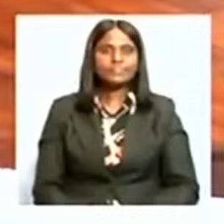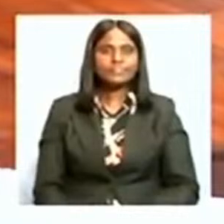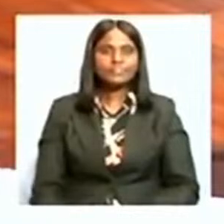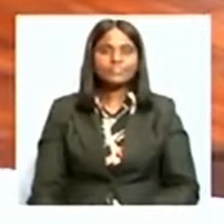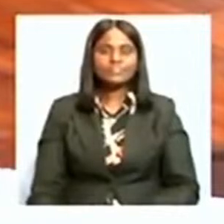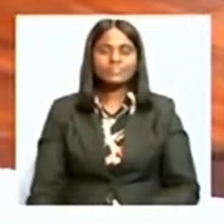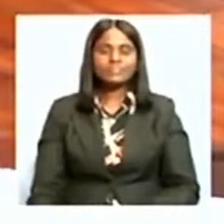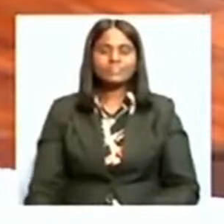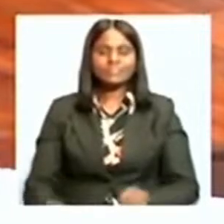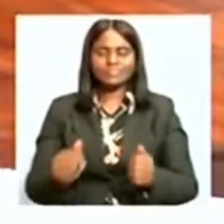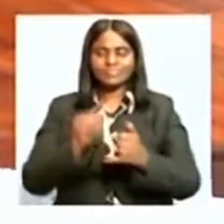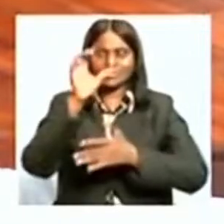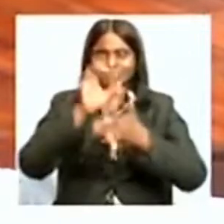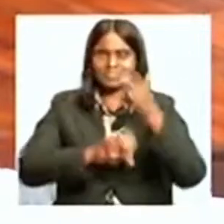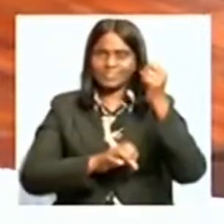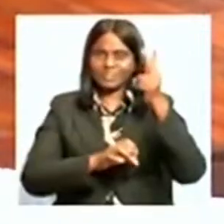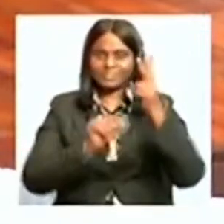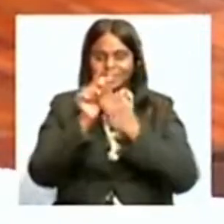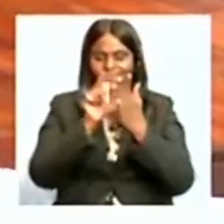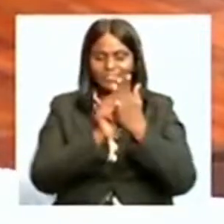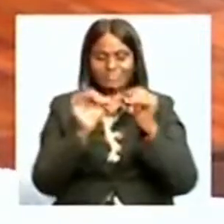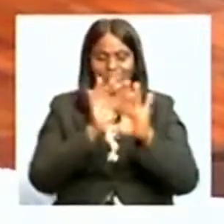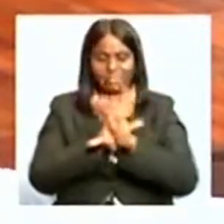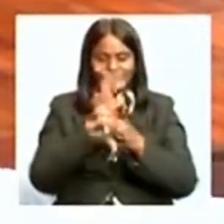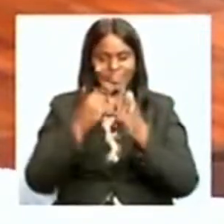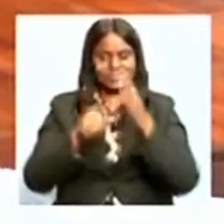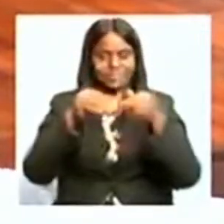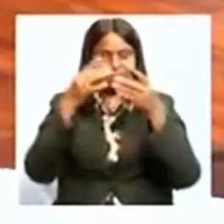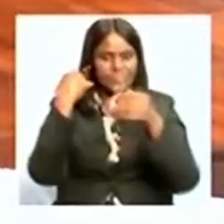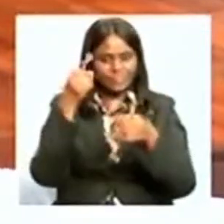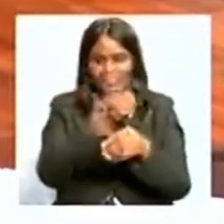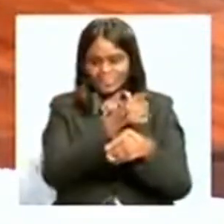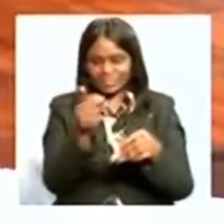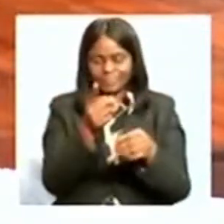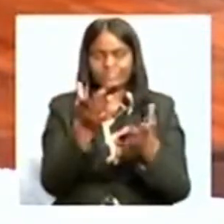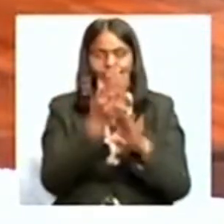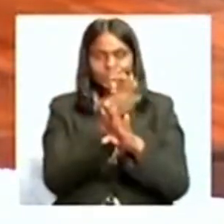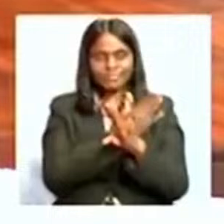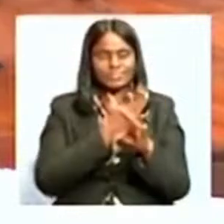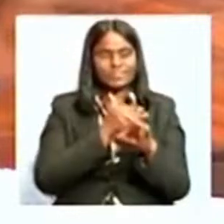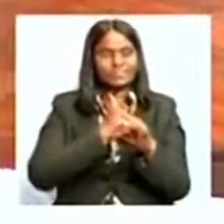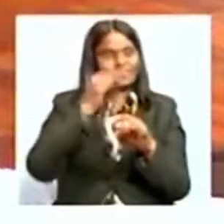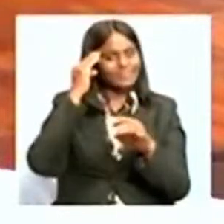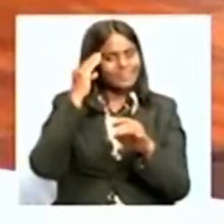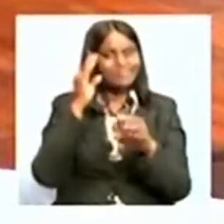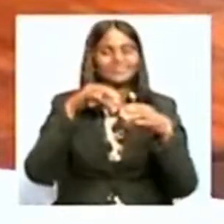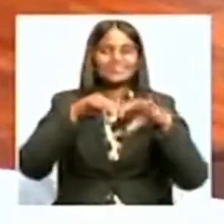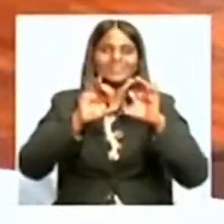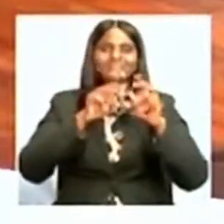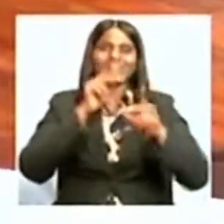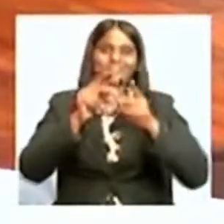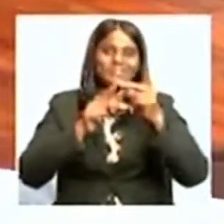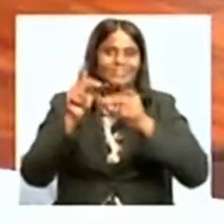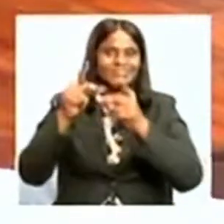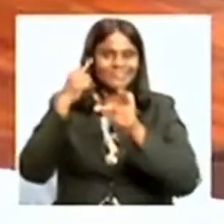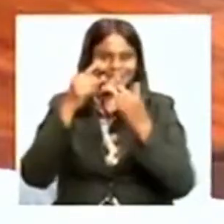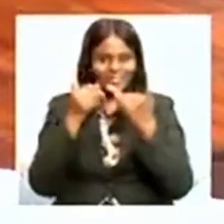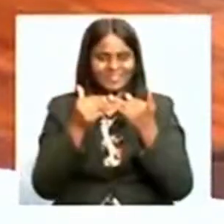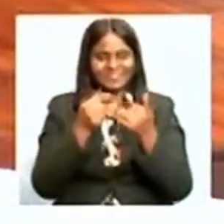Okay, in terms of the provisions of the laws of Zambia, that which was provided to you earlier on, I know it's a continuous process for now.